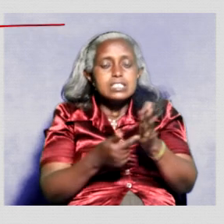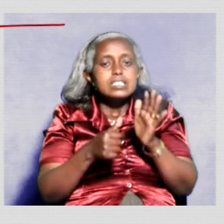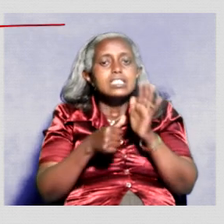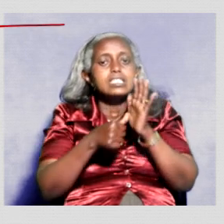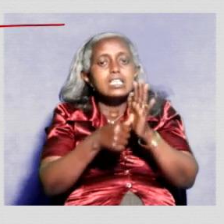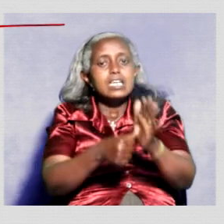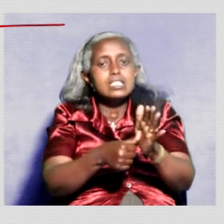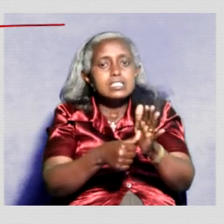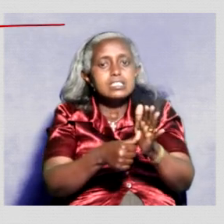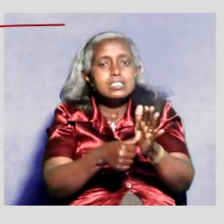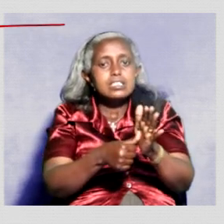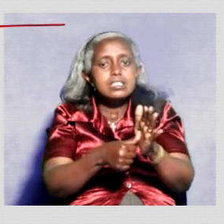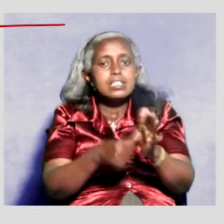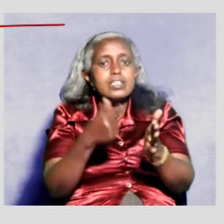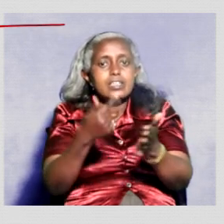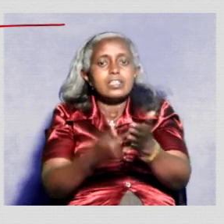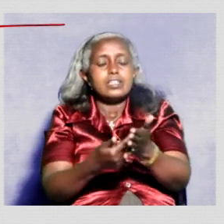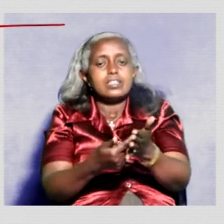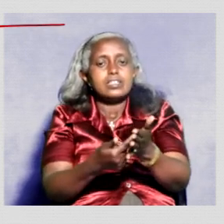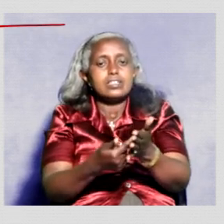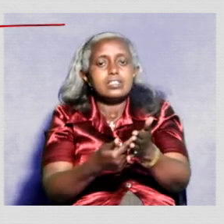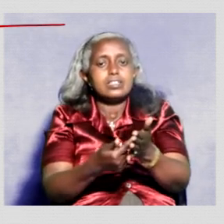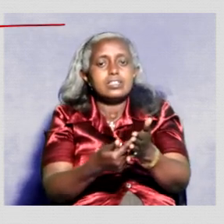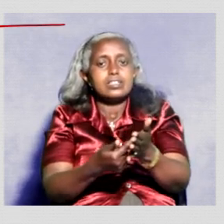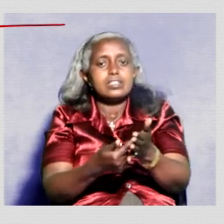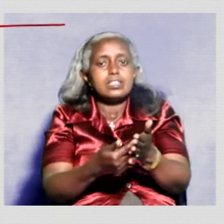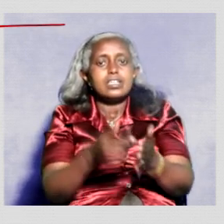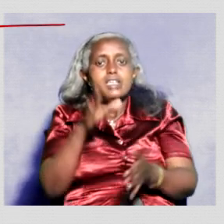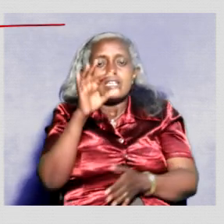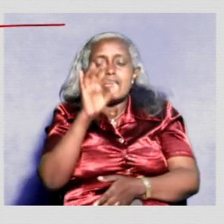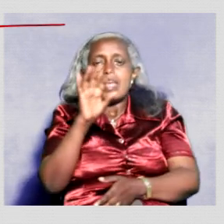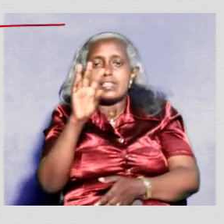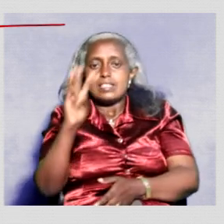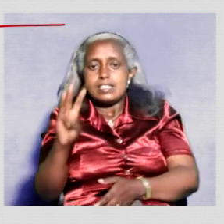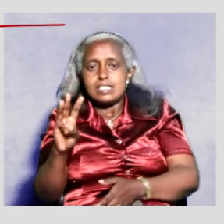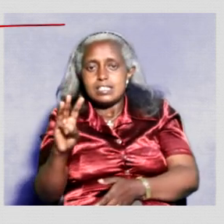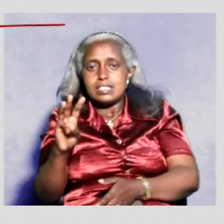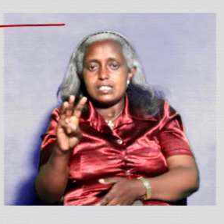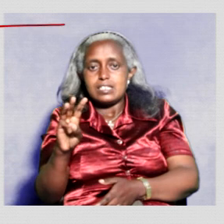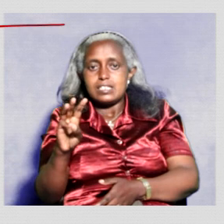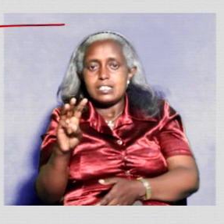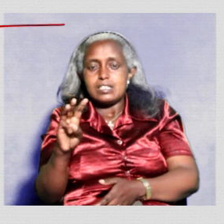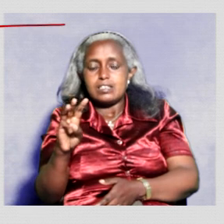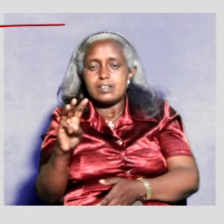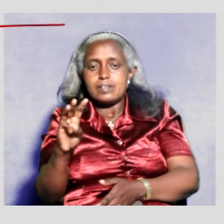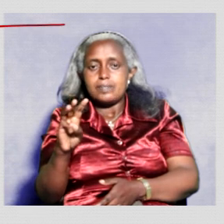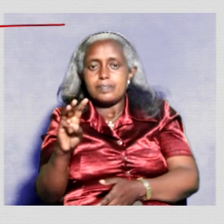indicates here it is 96